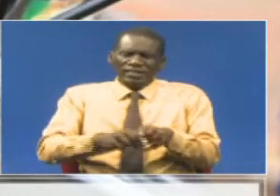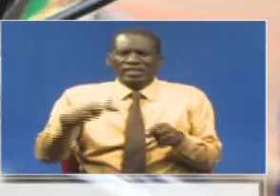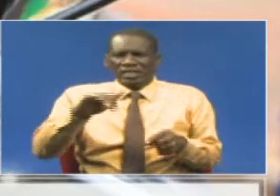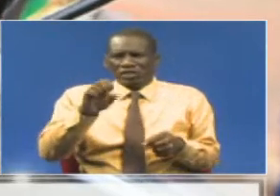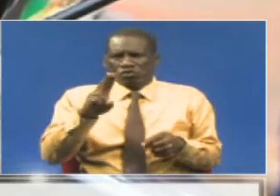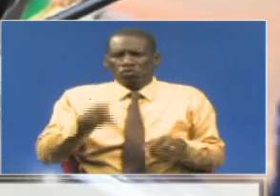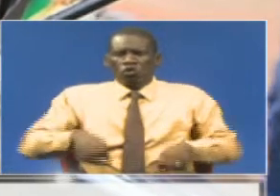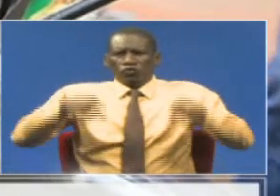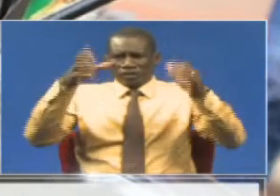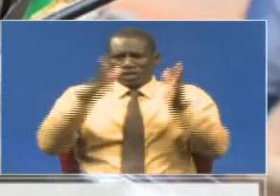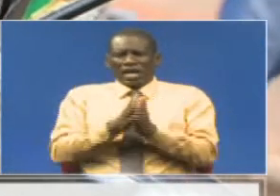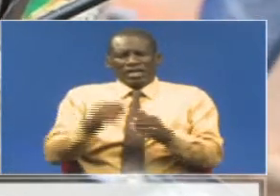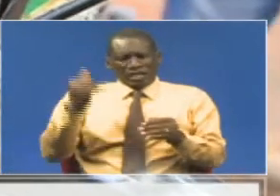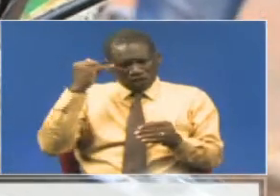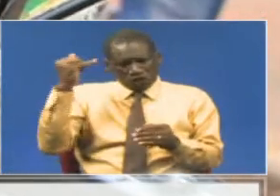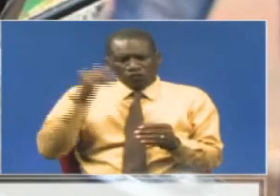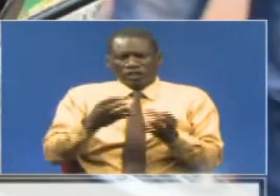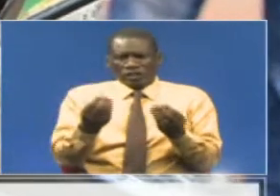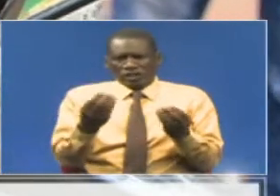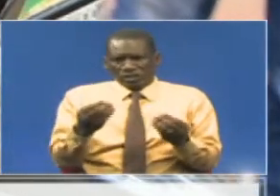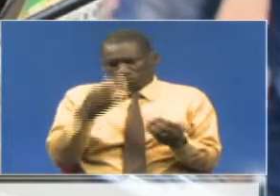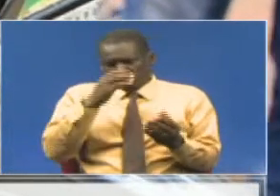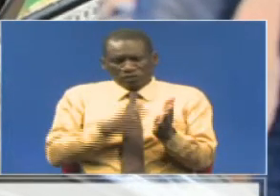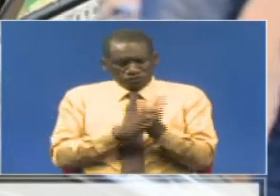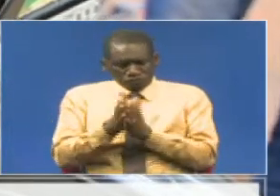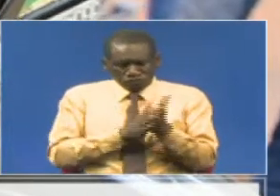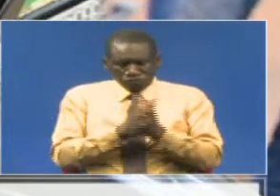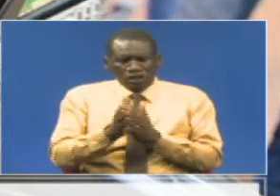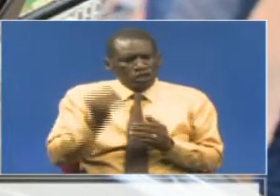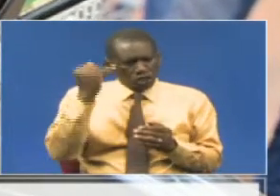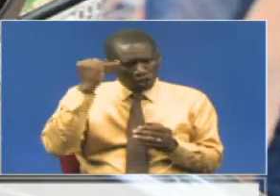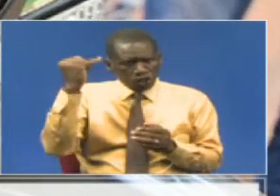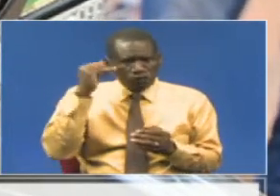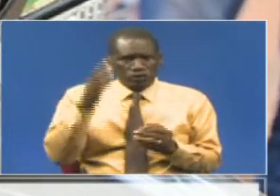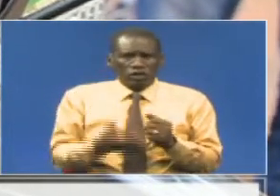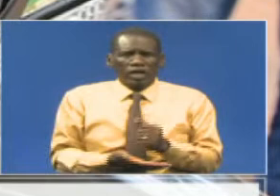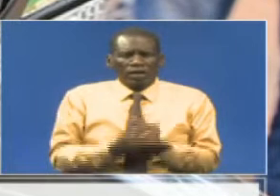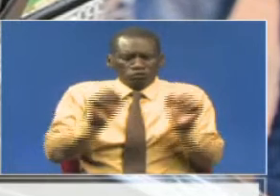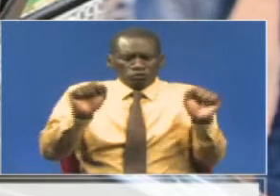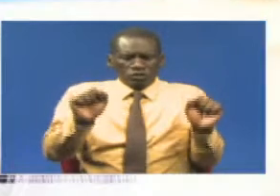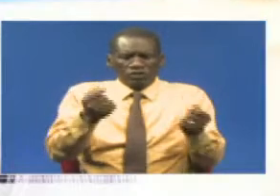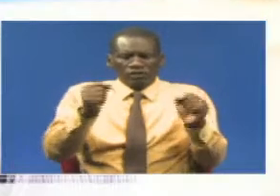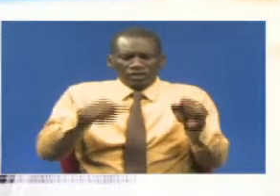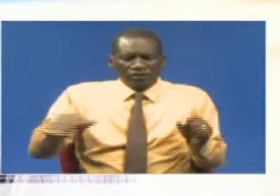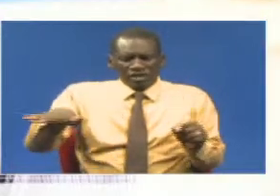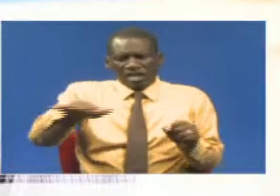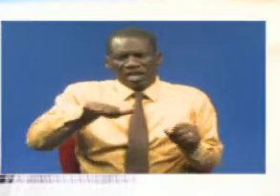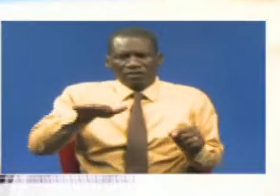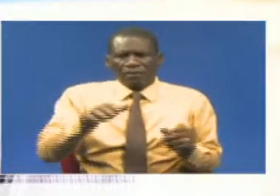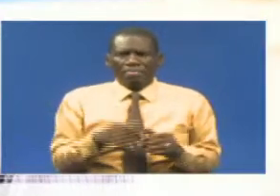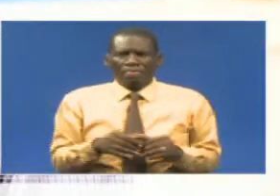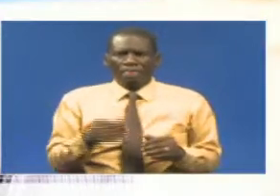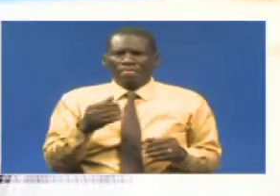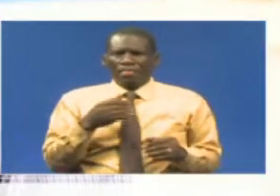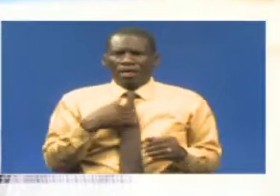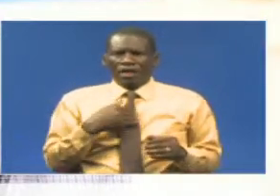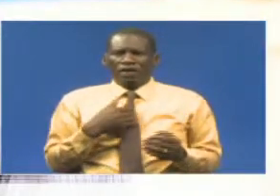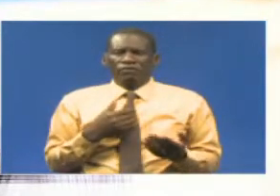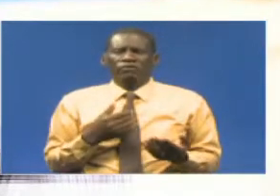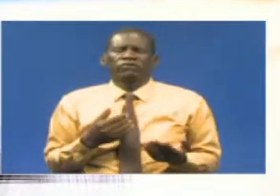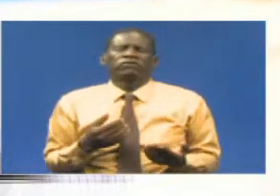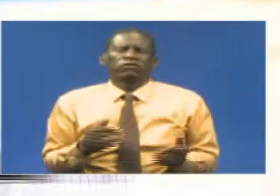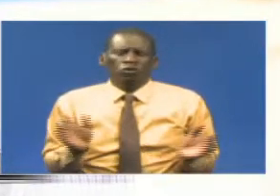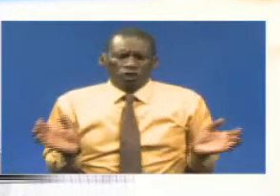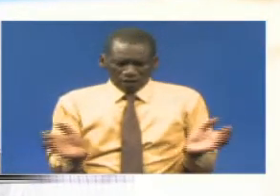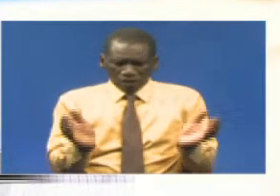has a passion for both, especially because his innovation helps in conserving the environment. Niko na motivation yake,